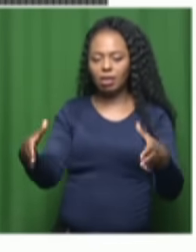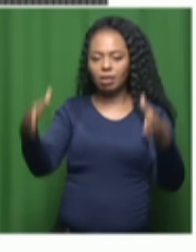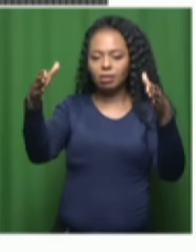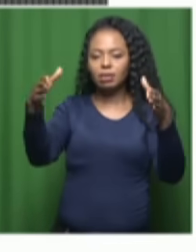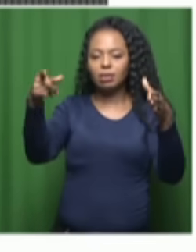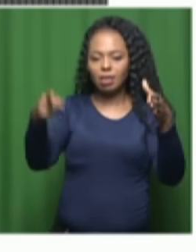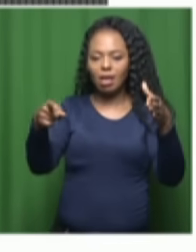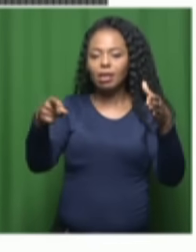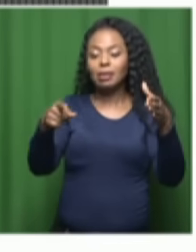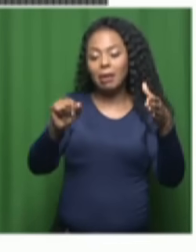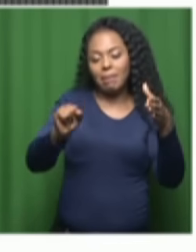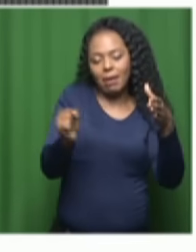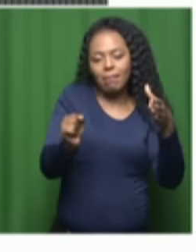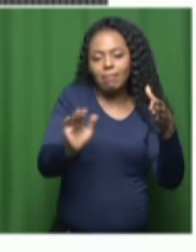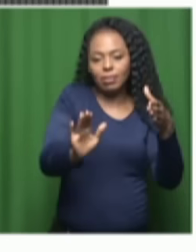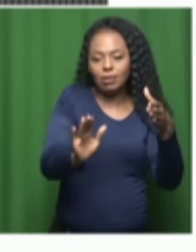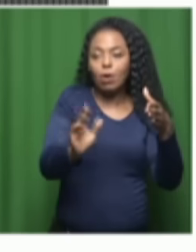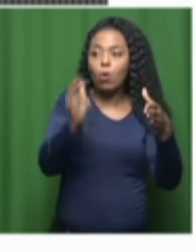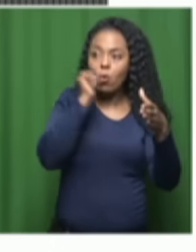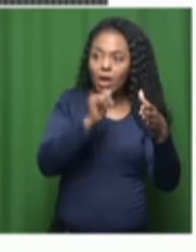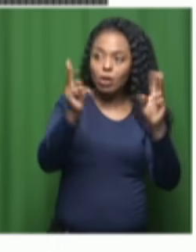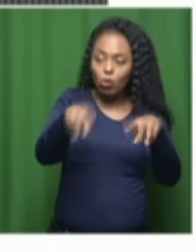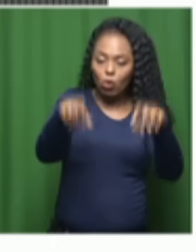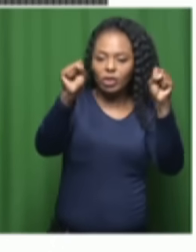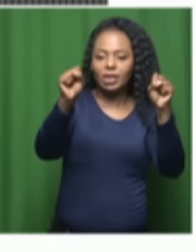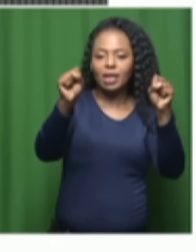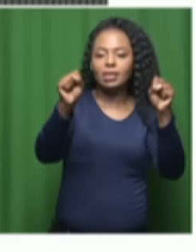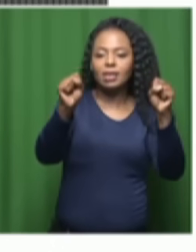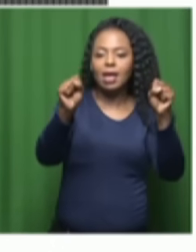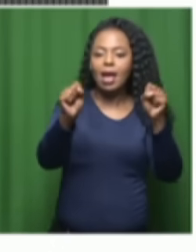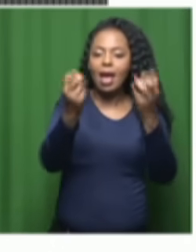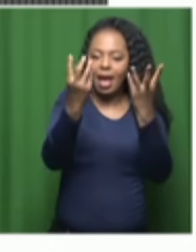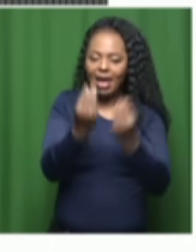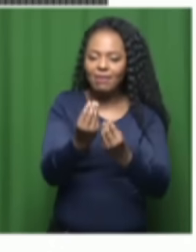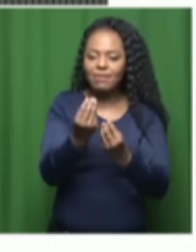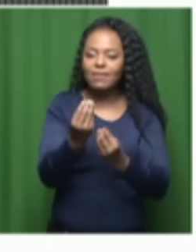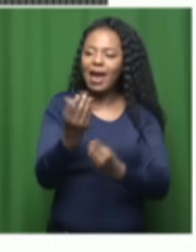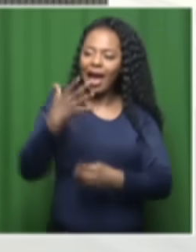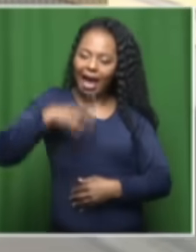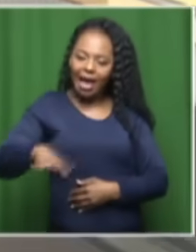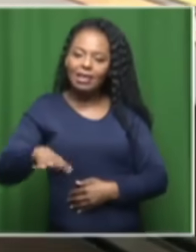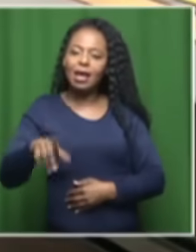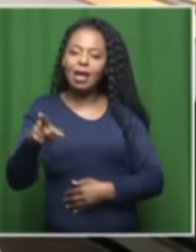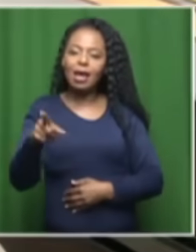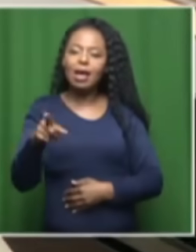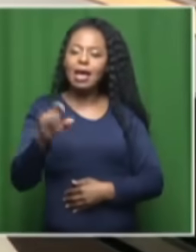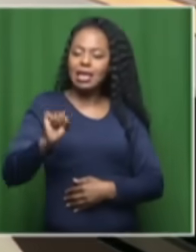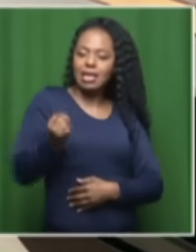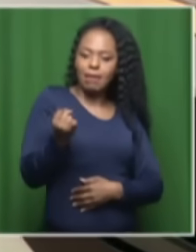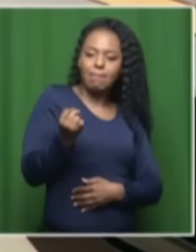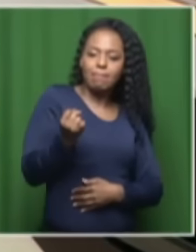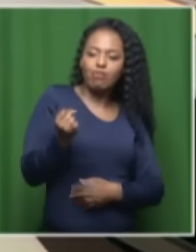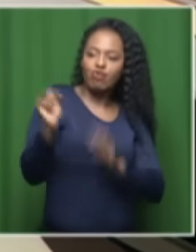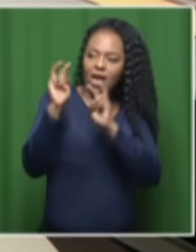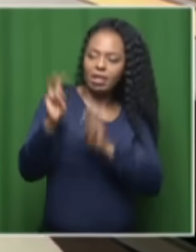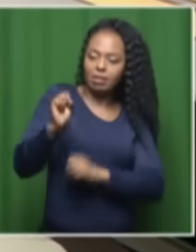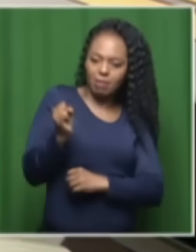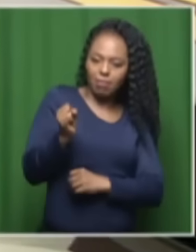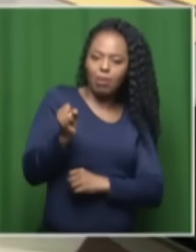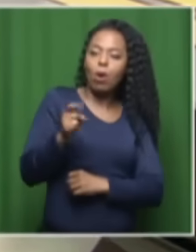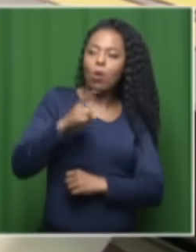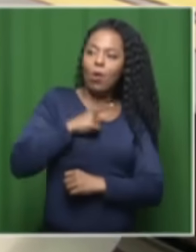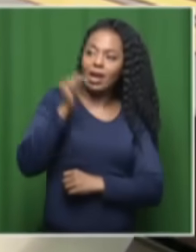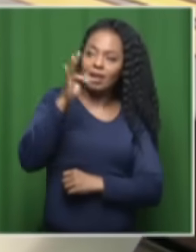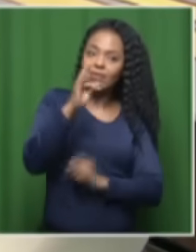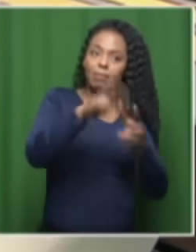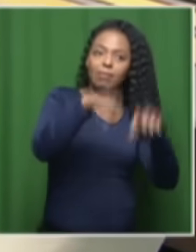surplus, or if we have some load shedding, we've got some spare and we can fill up the pump storage so it can come out in the daytime.